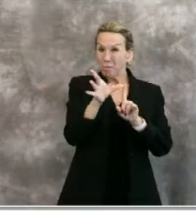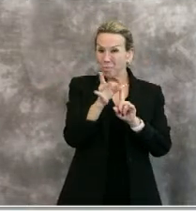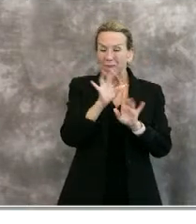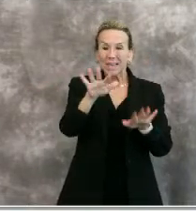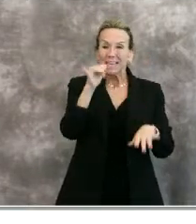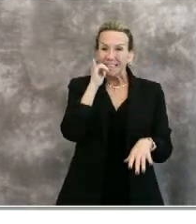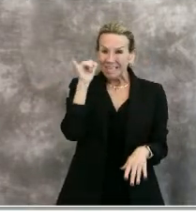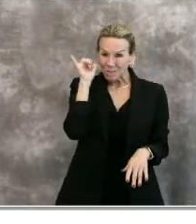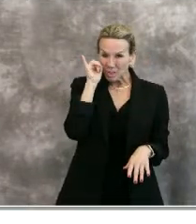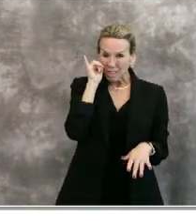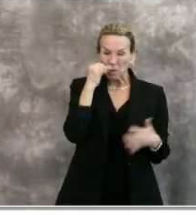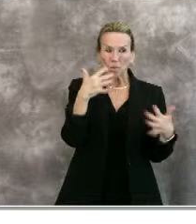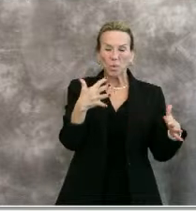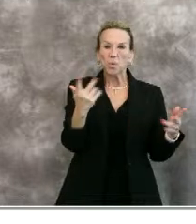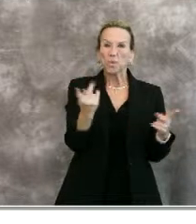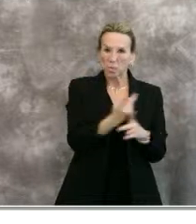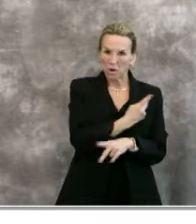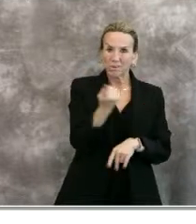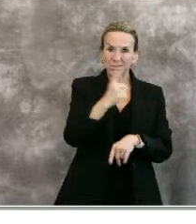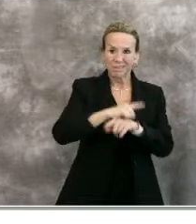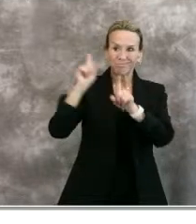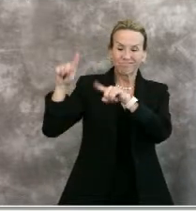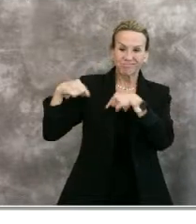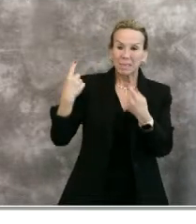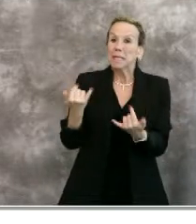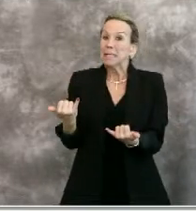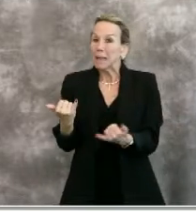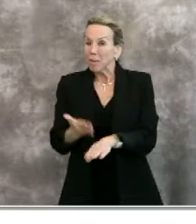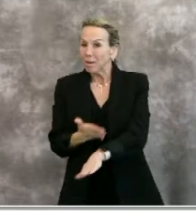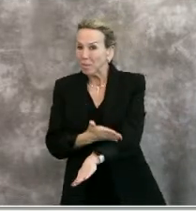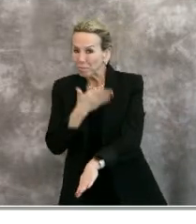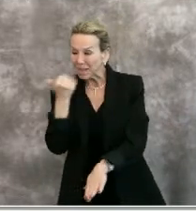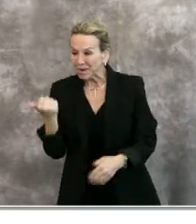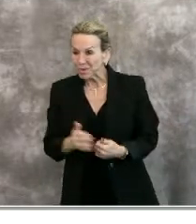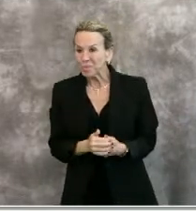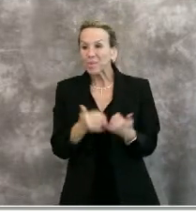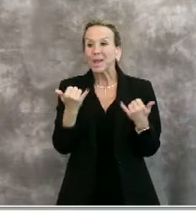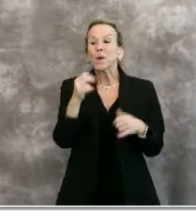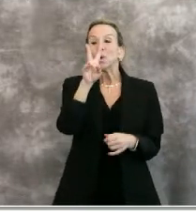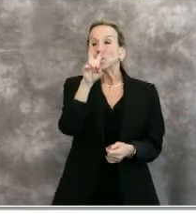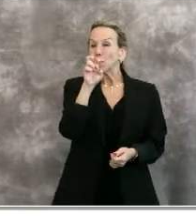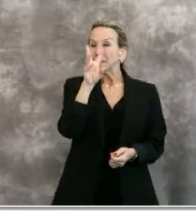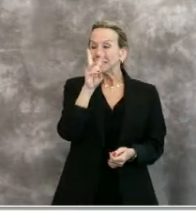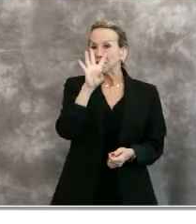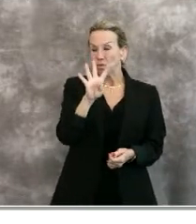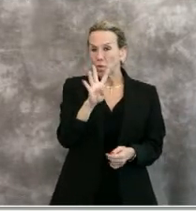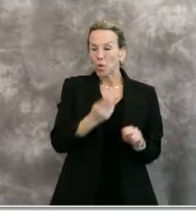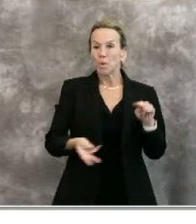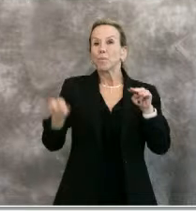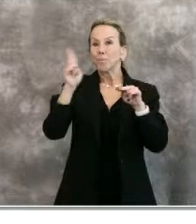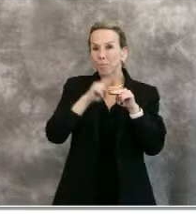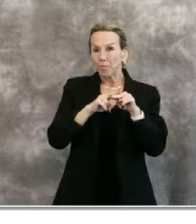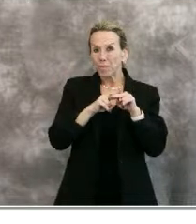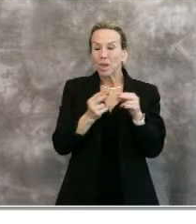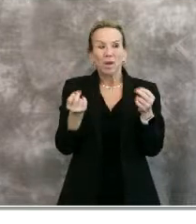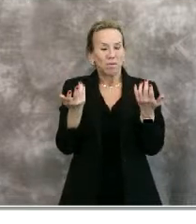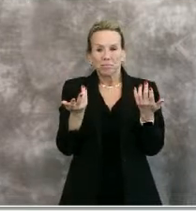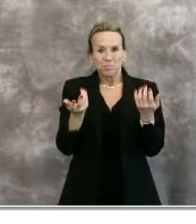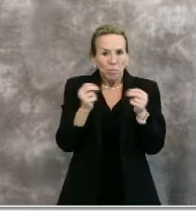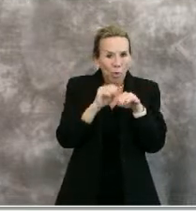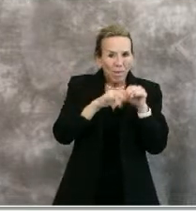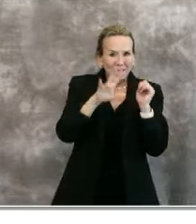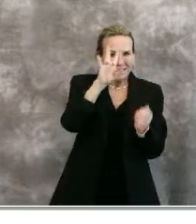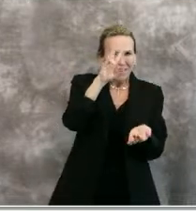Today was much better. Today we're reporting 264 new cases out of the more than 7,000 tests